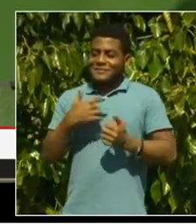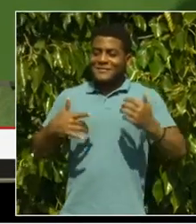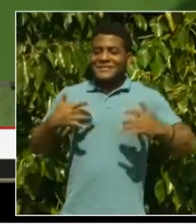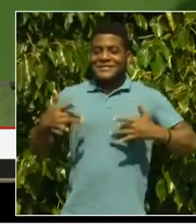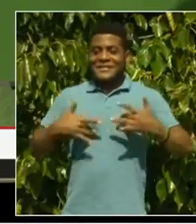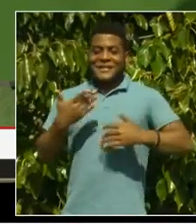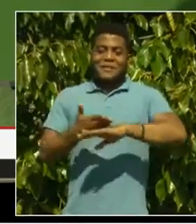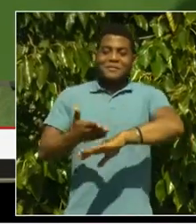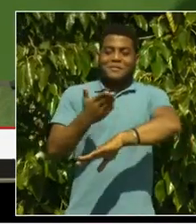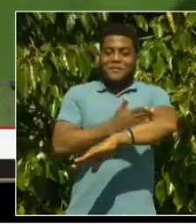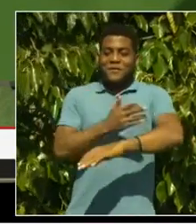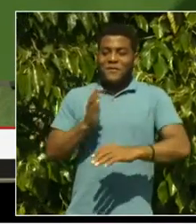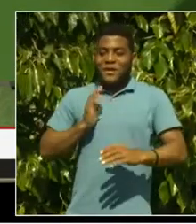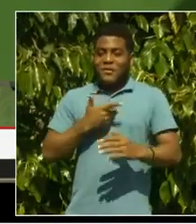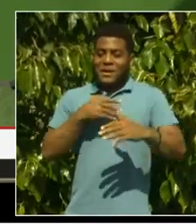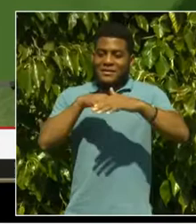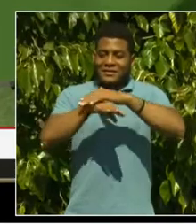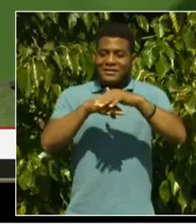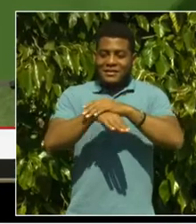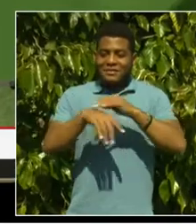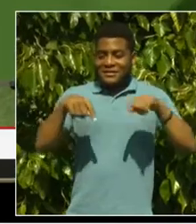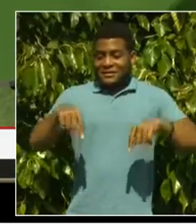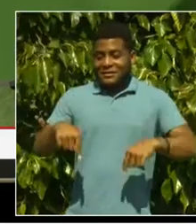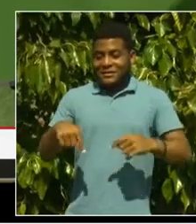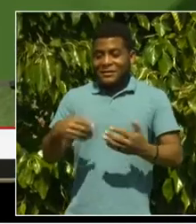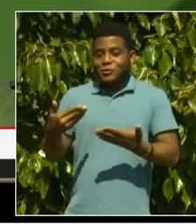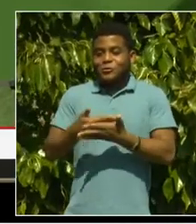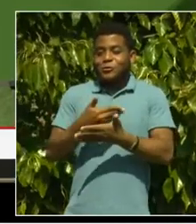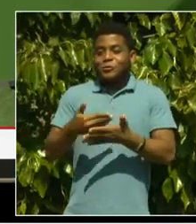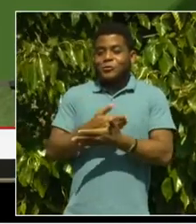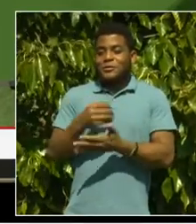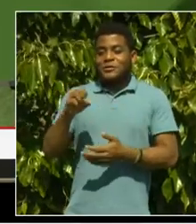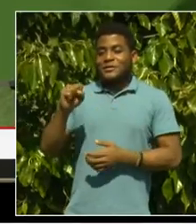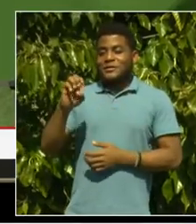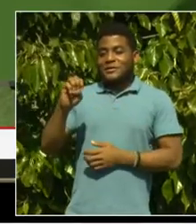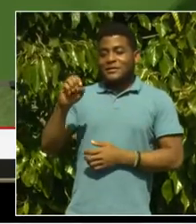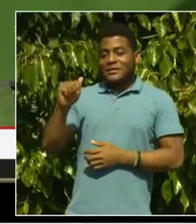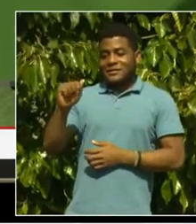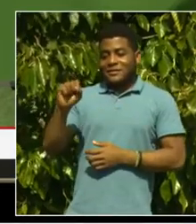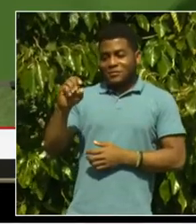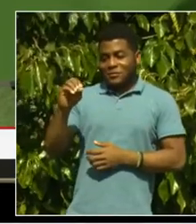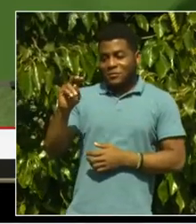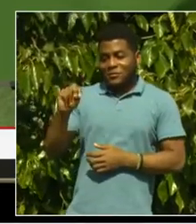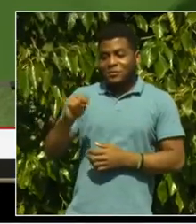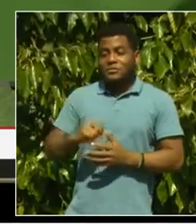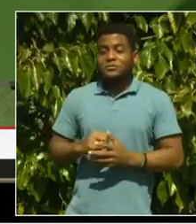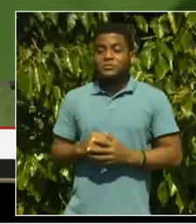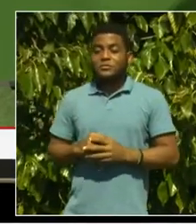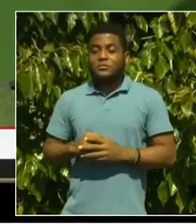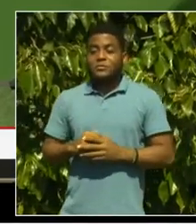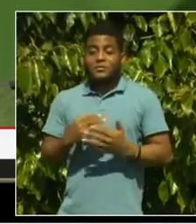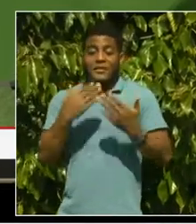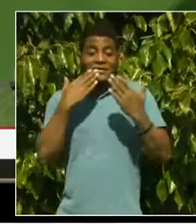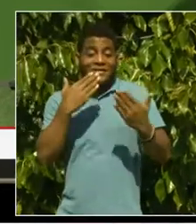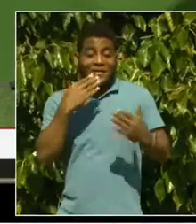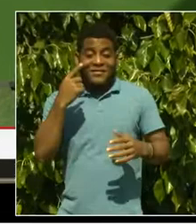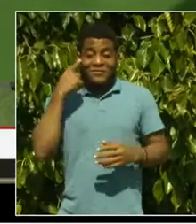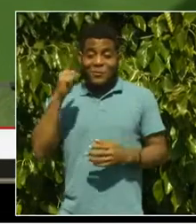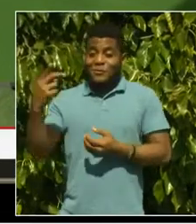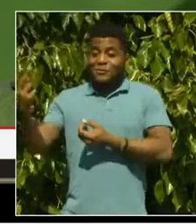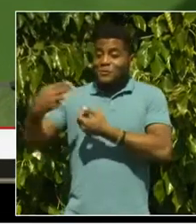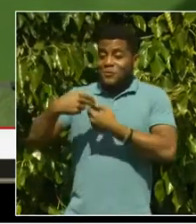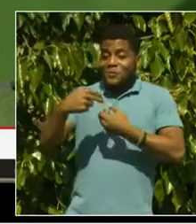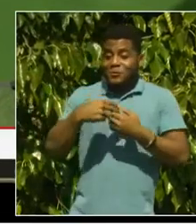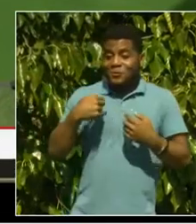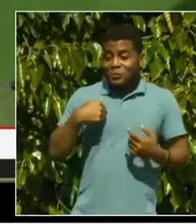coming season. Thank you so much for joining us today. I'd like to introduce Courtney Hester Green,